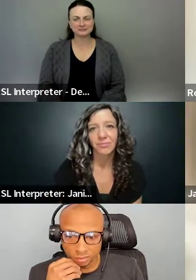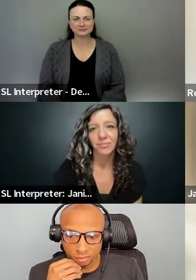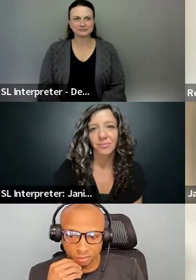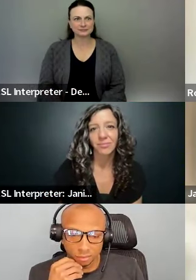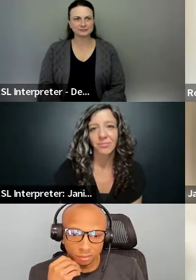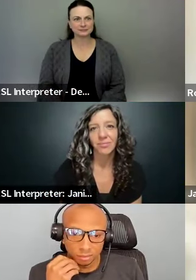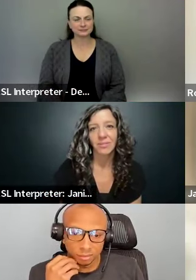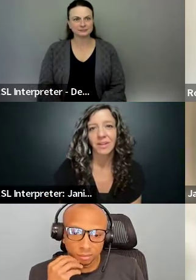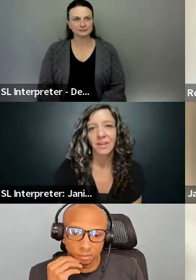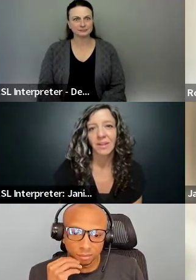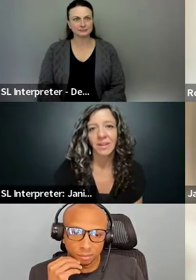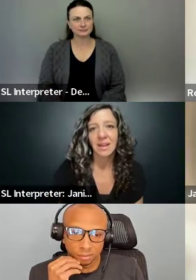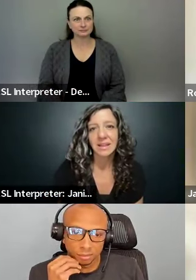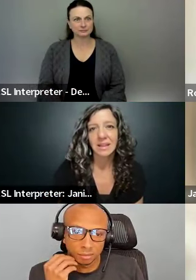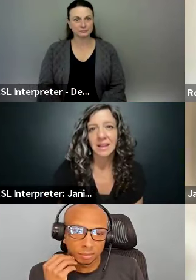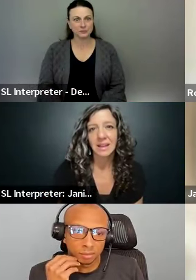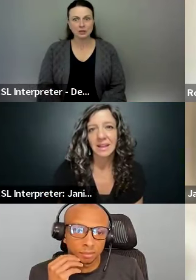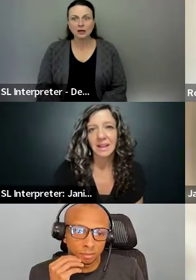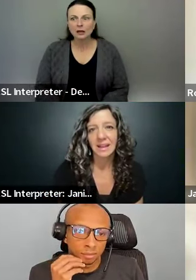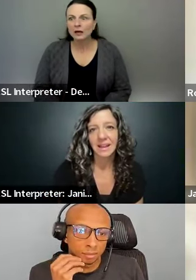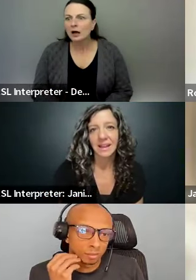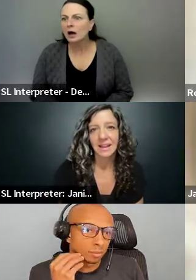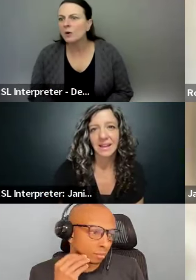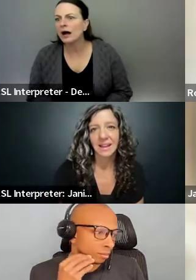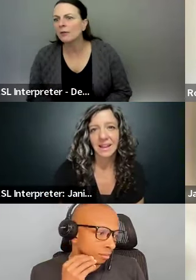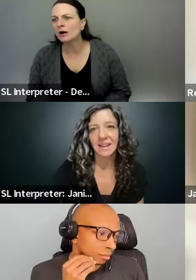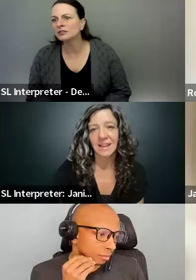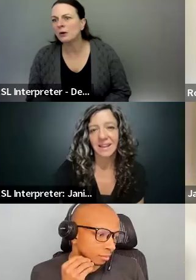So I just wanted to, oops, Milad.